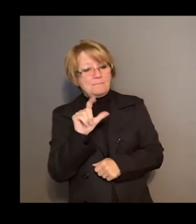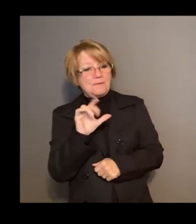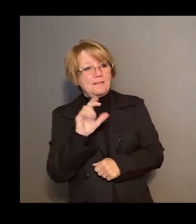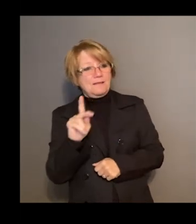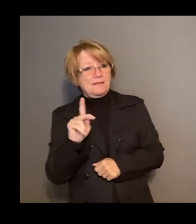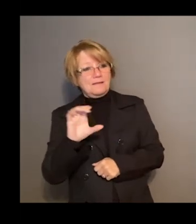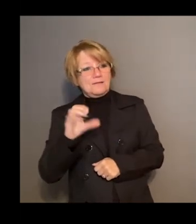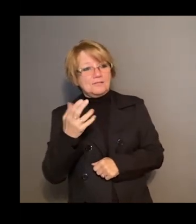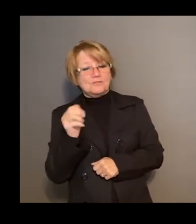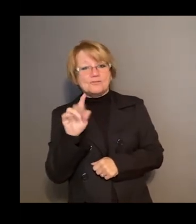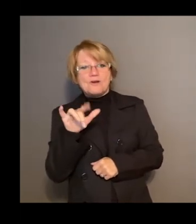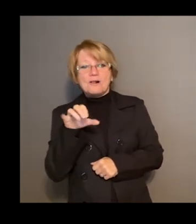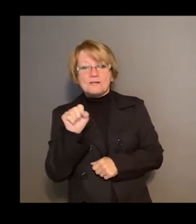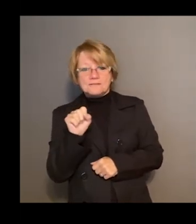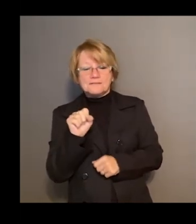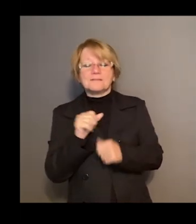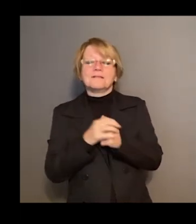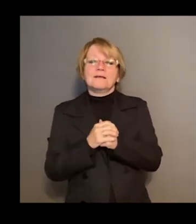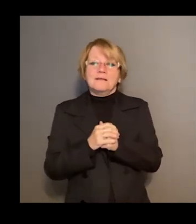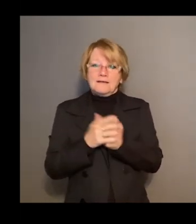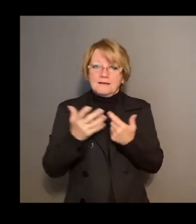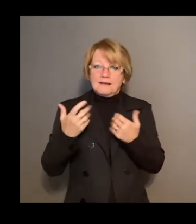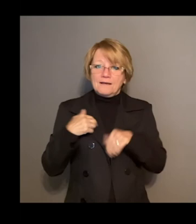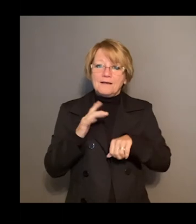Hi, how are you guys today? I'm Malik Charles.